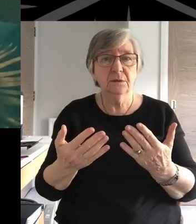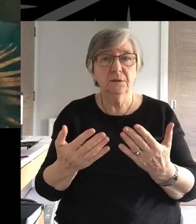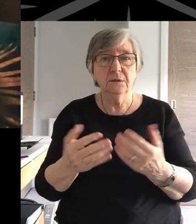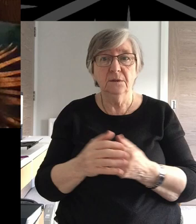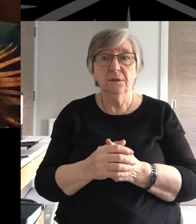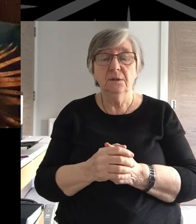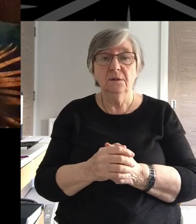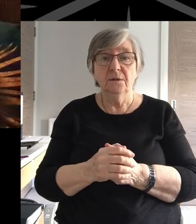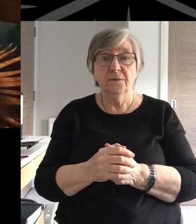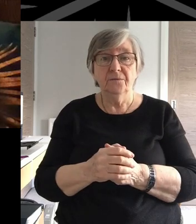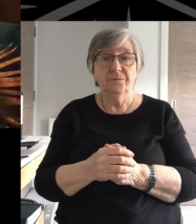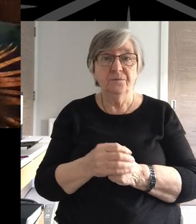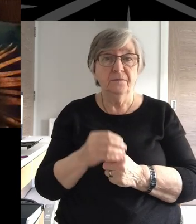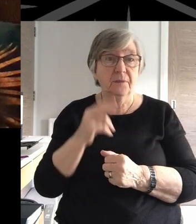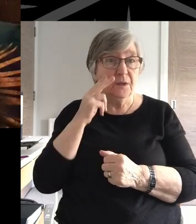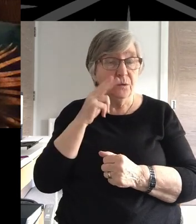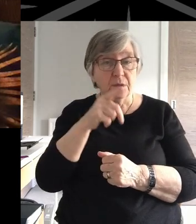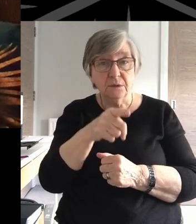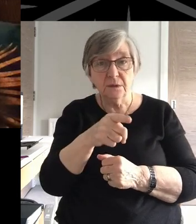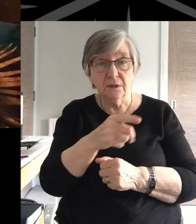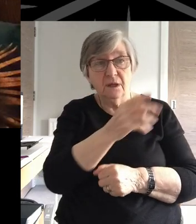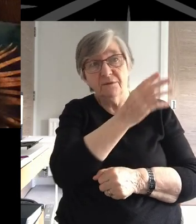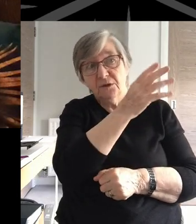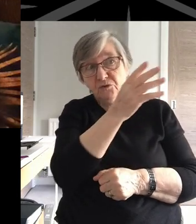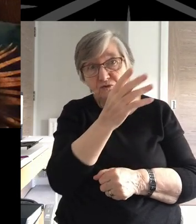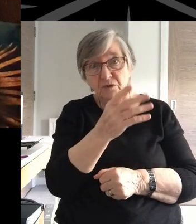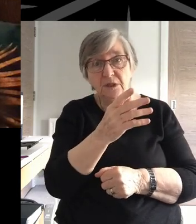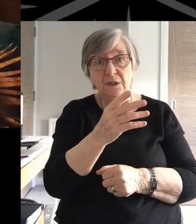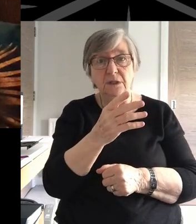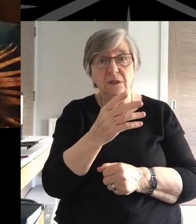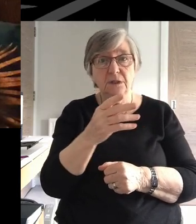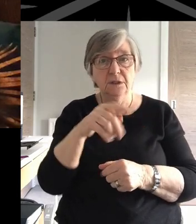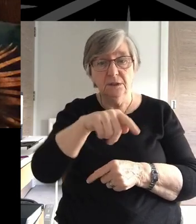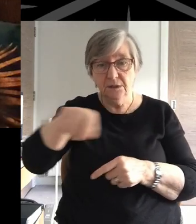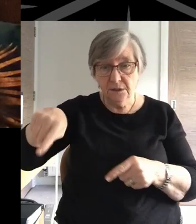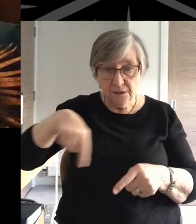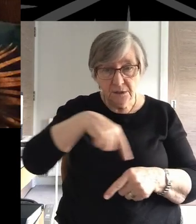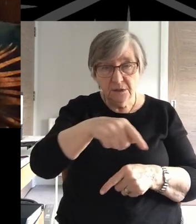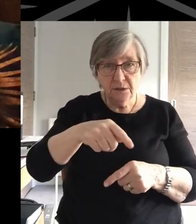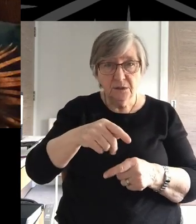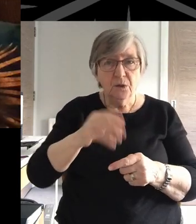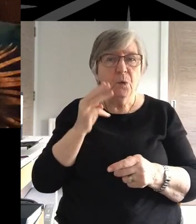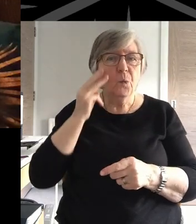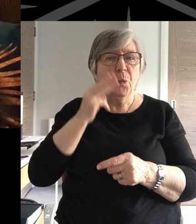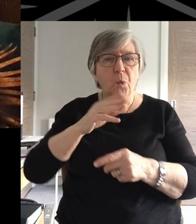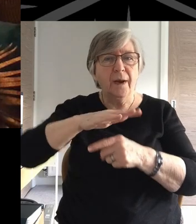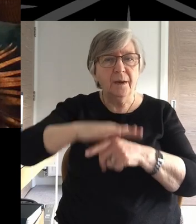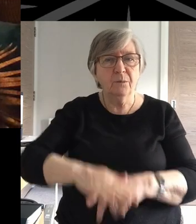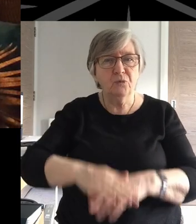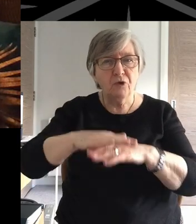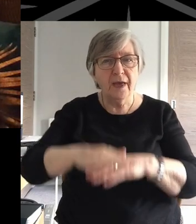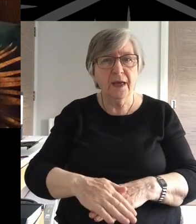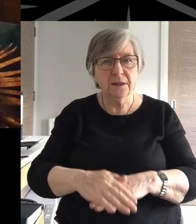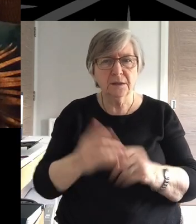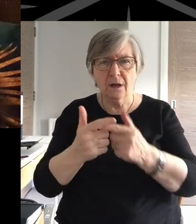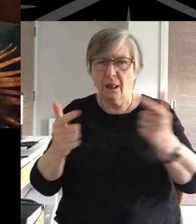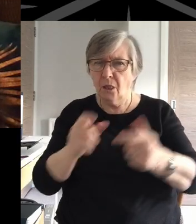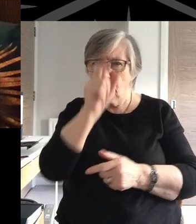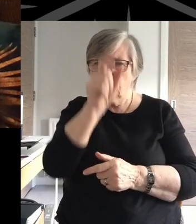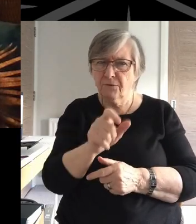Tower, trees, car, man. A wine press, possibly, and lots of crosses within